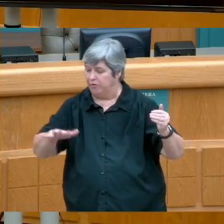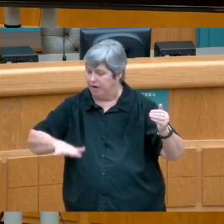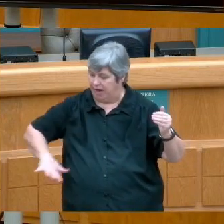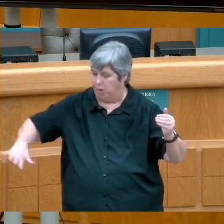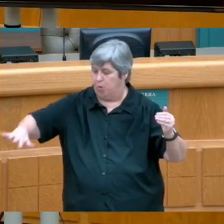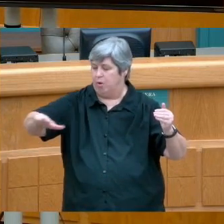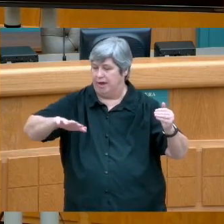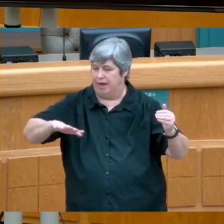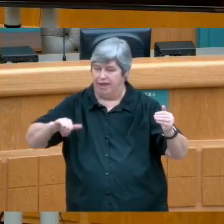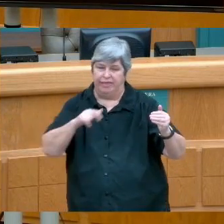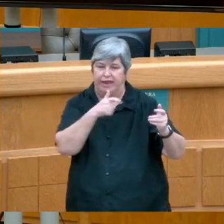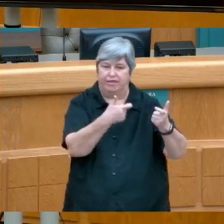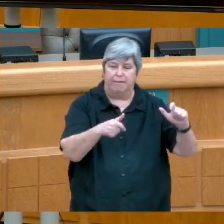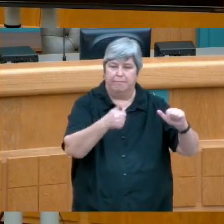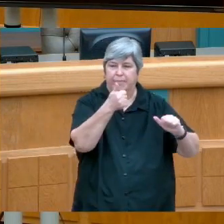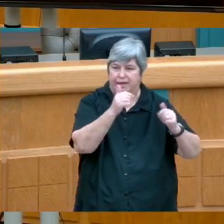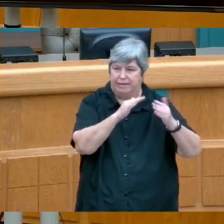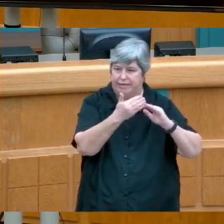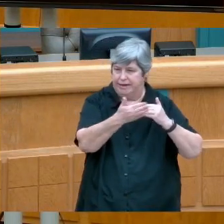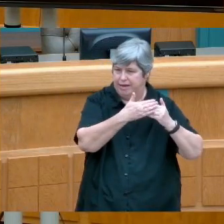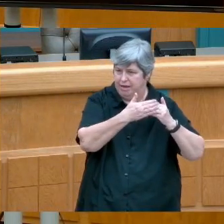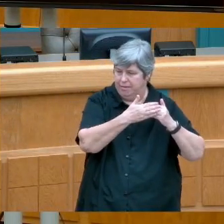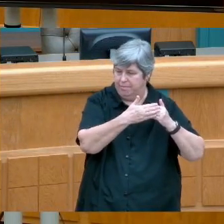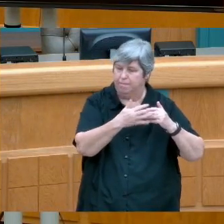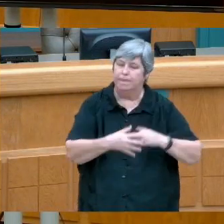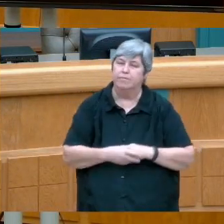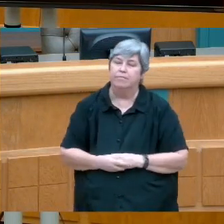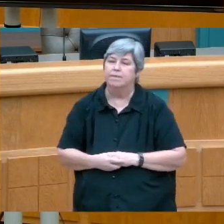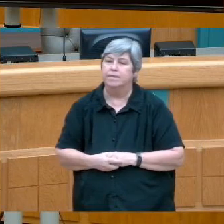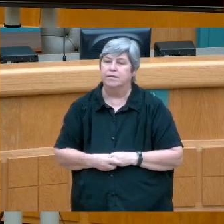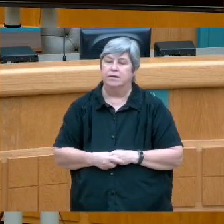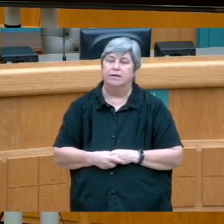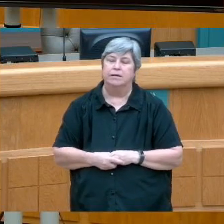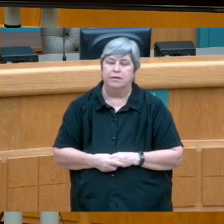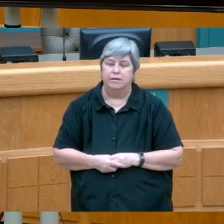that that's the closest metropolitan area.